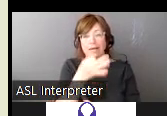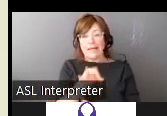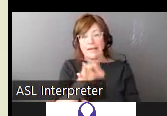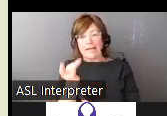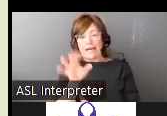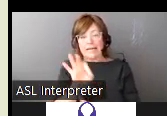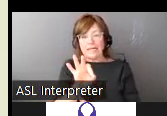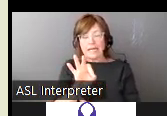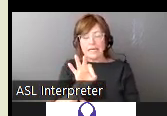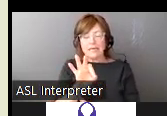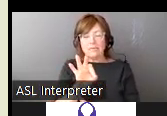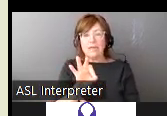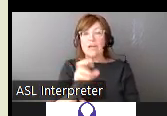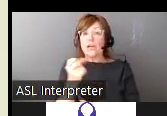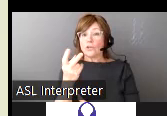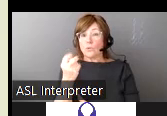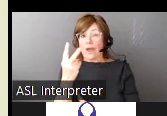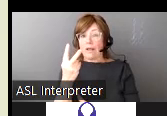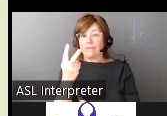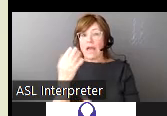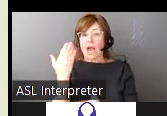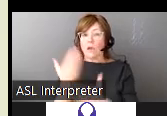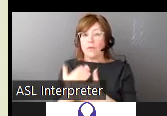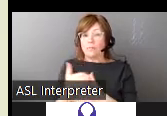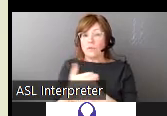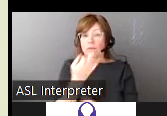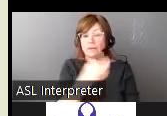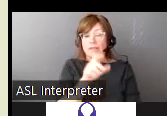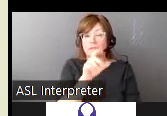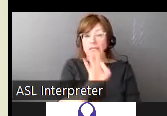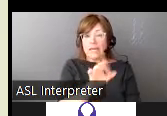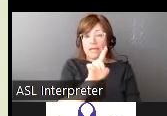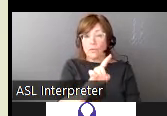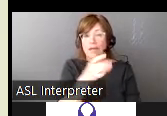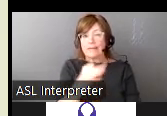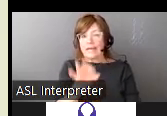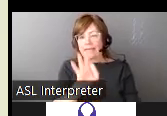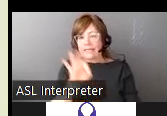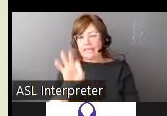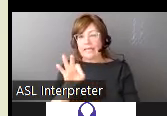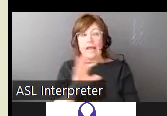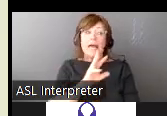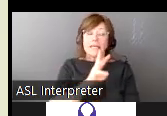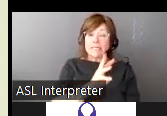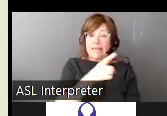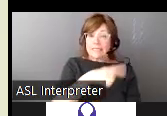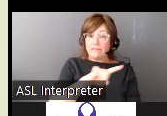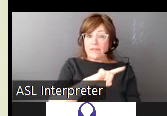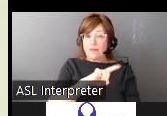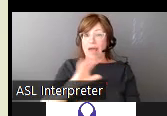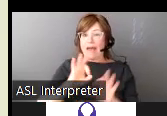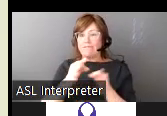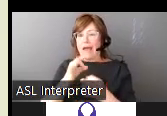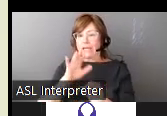12 arrived between 1991 and 1999. 6 of them were sponsored by their family members. 4